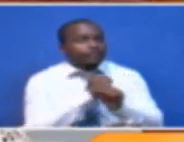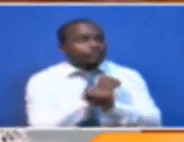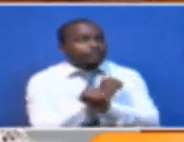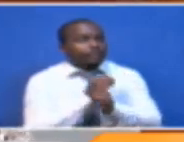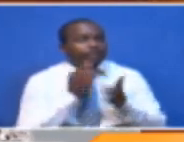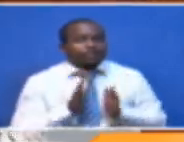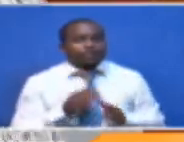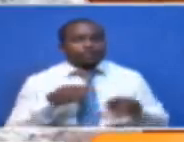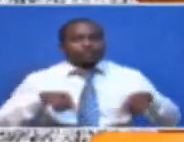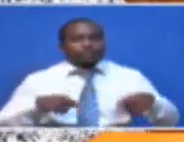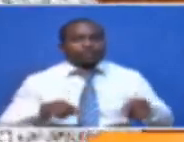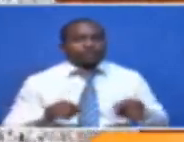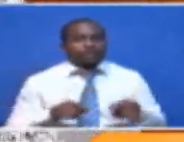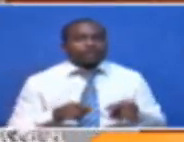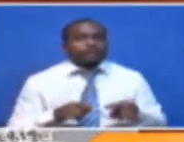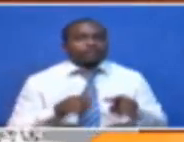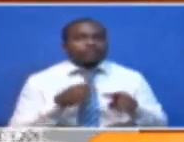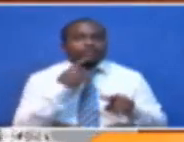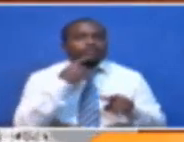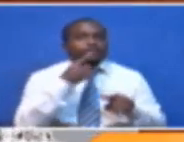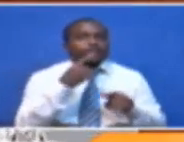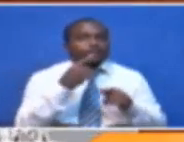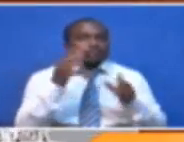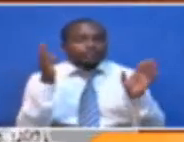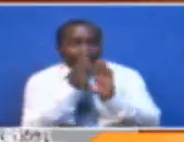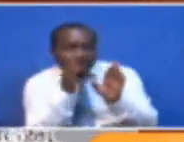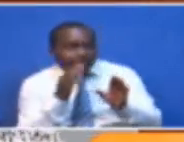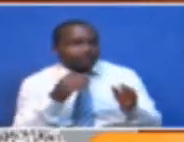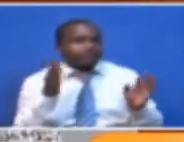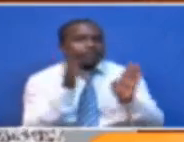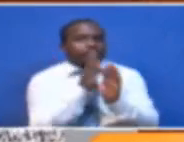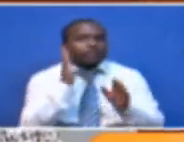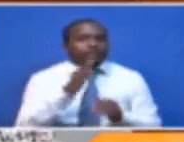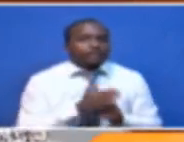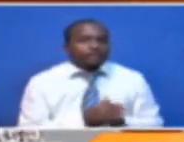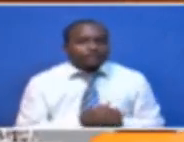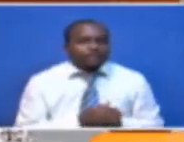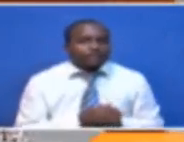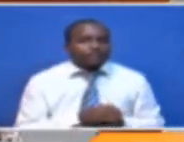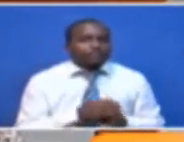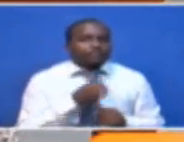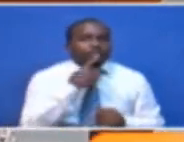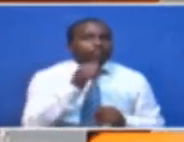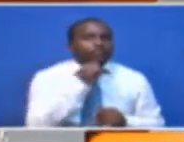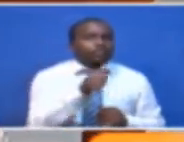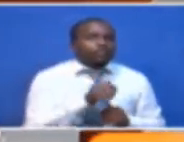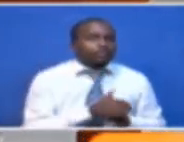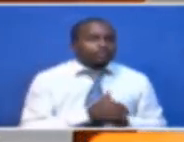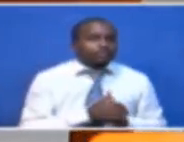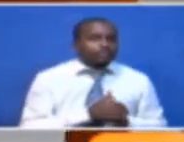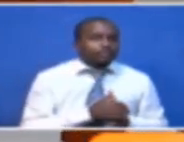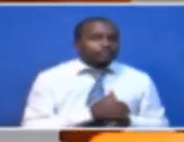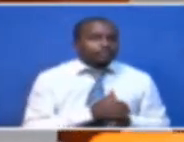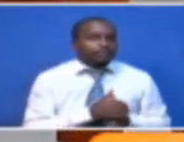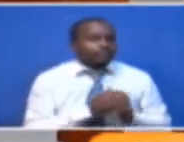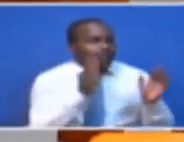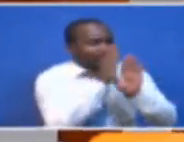Because if you tell him, duck, he'll duck. Mzee Moi is not a coward. Say, duck, duck, what for?